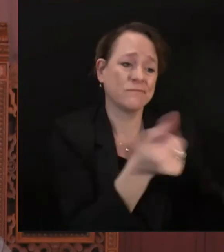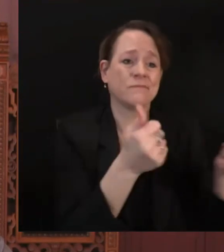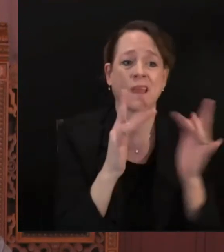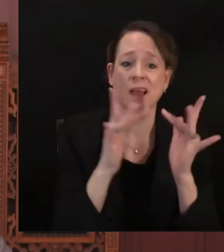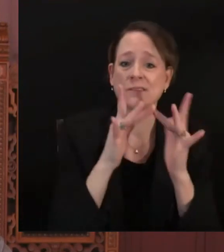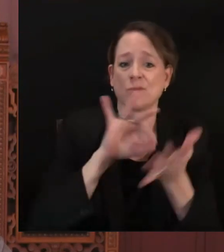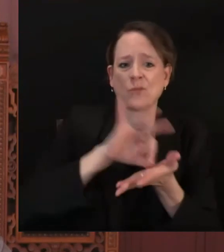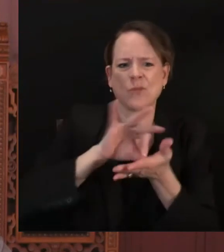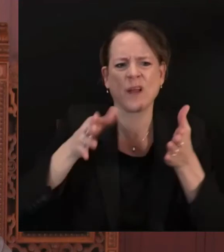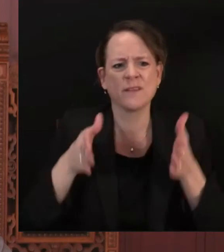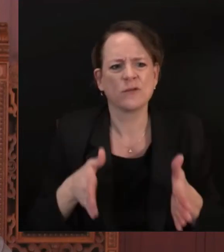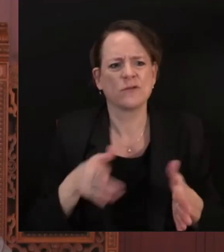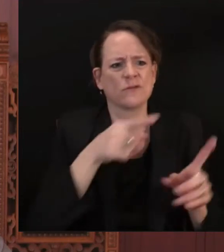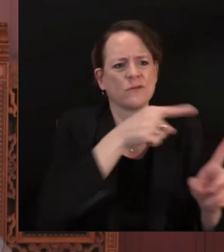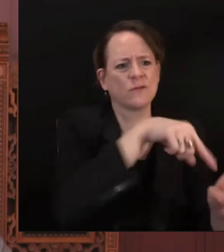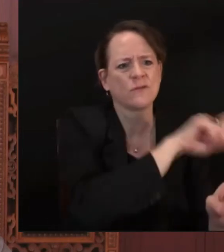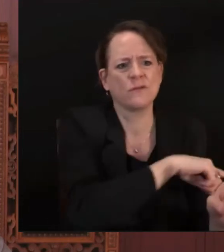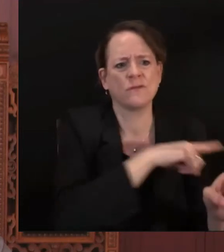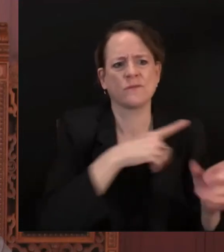pandemic. That's why the